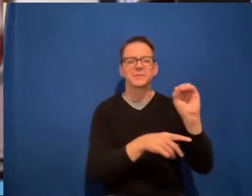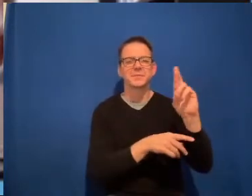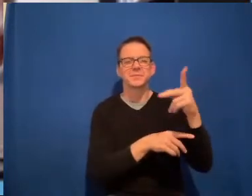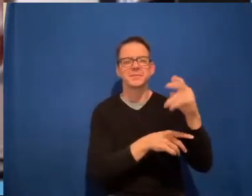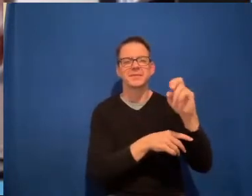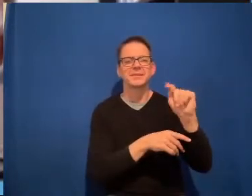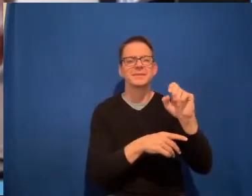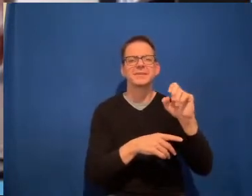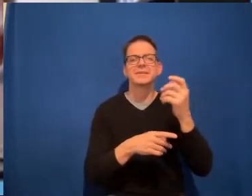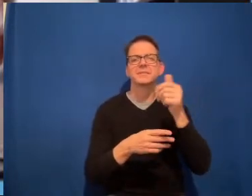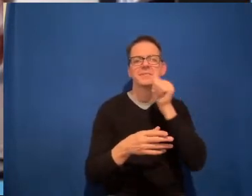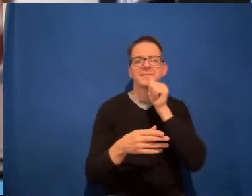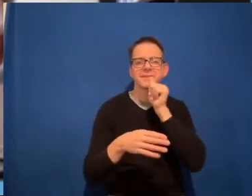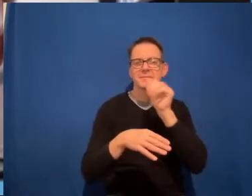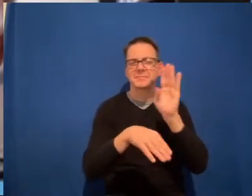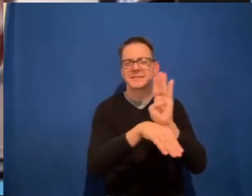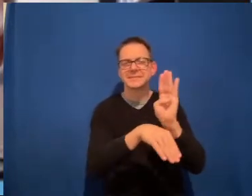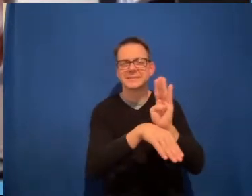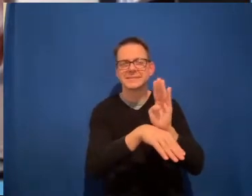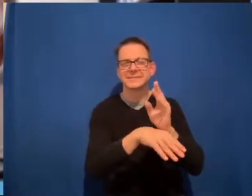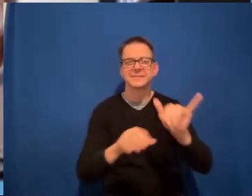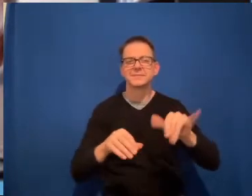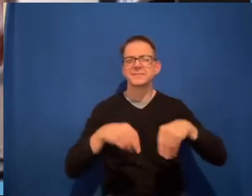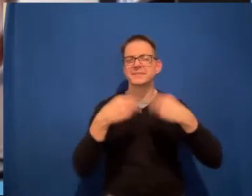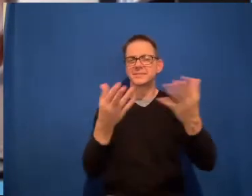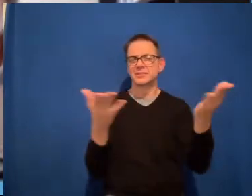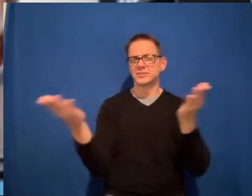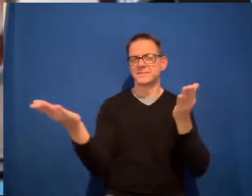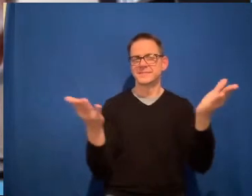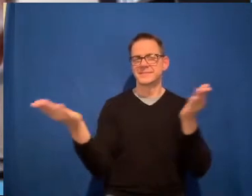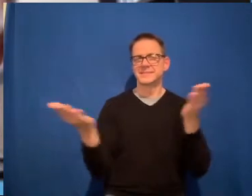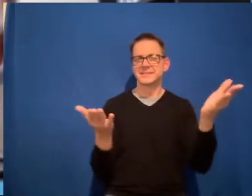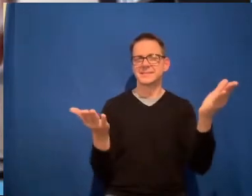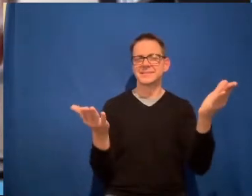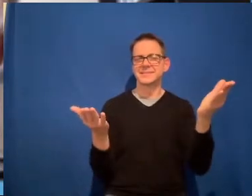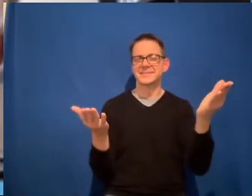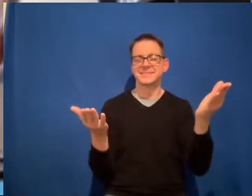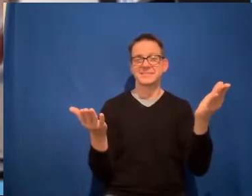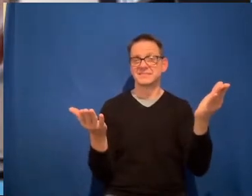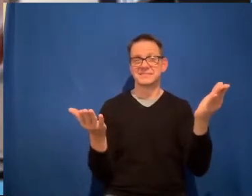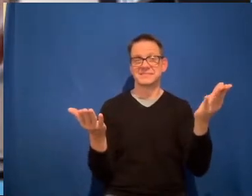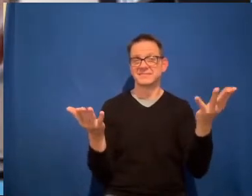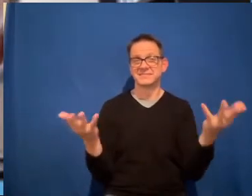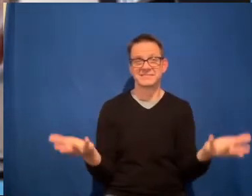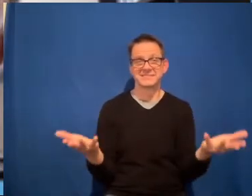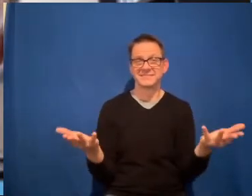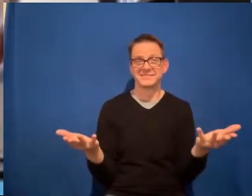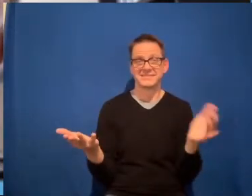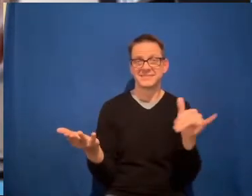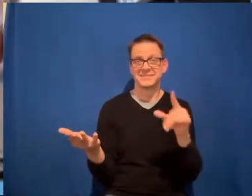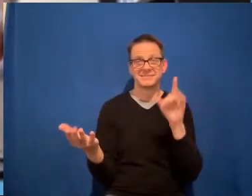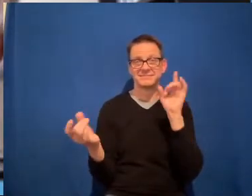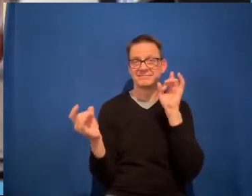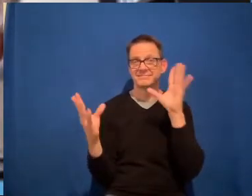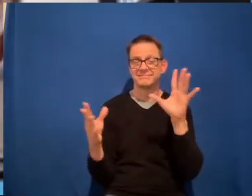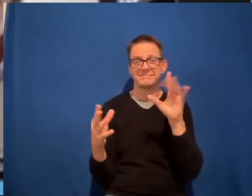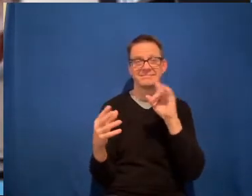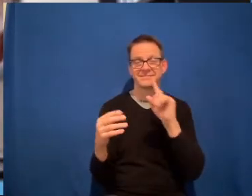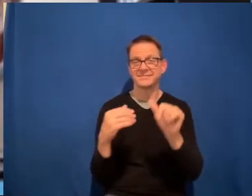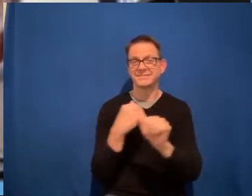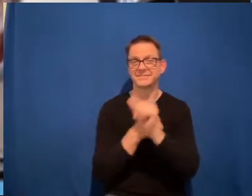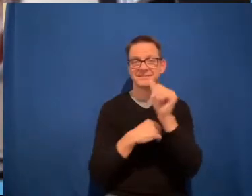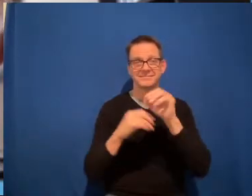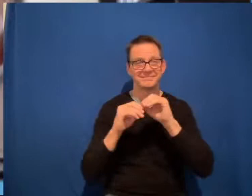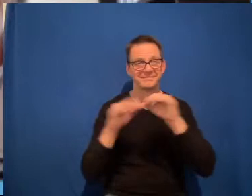privatization in terms of what services will be provided. And I think it's insidious in that how this government